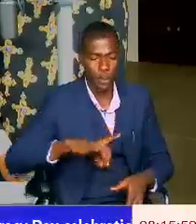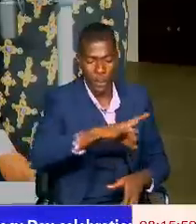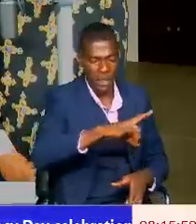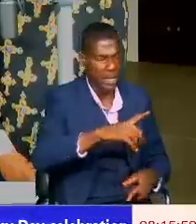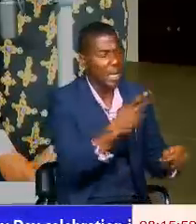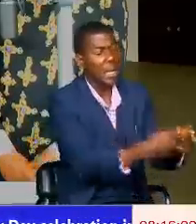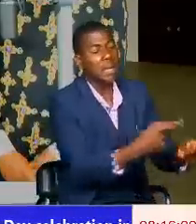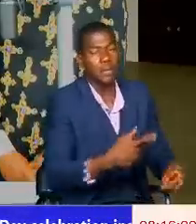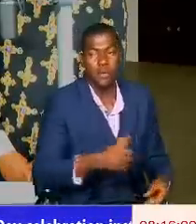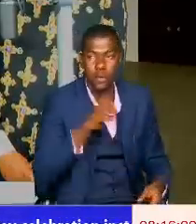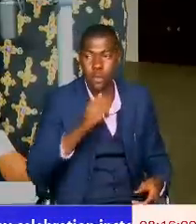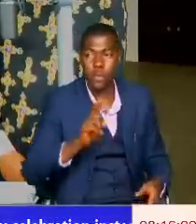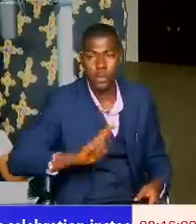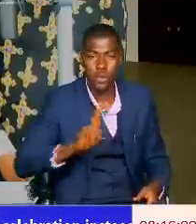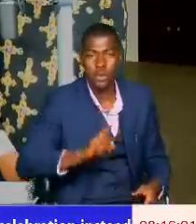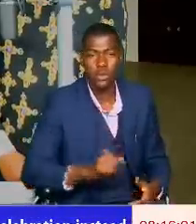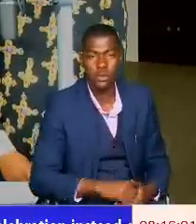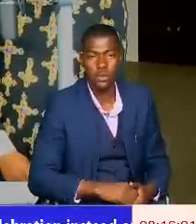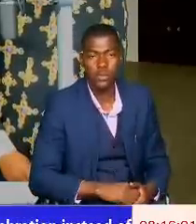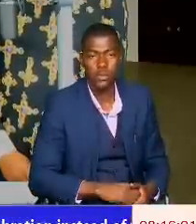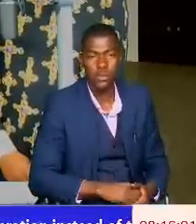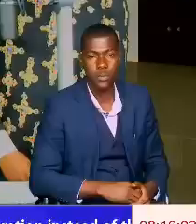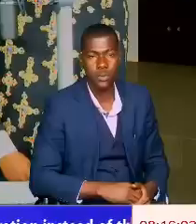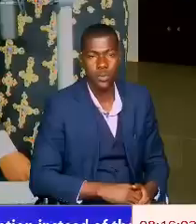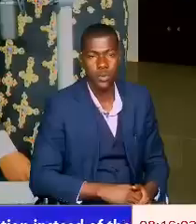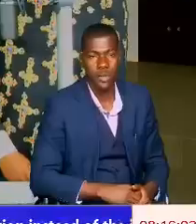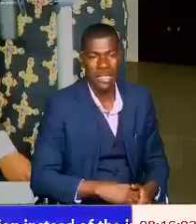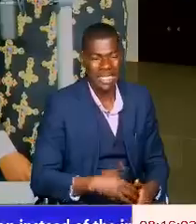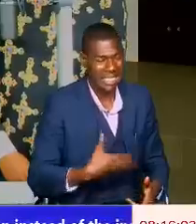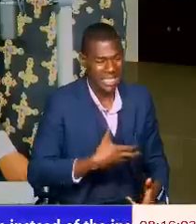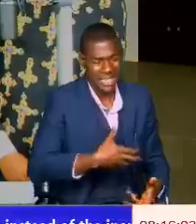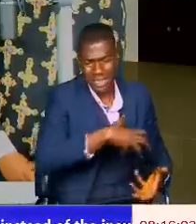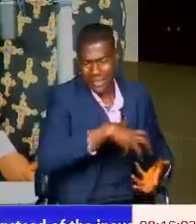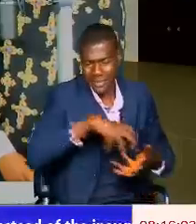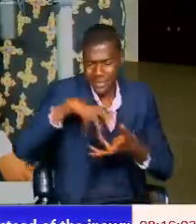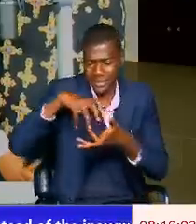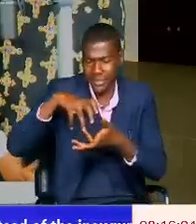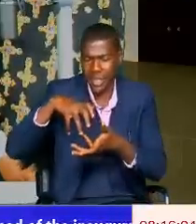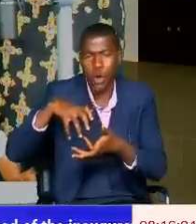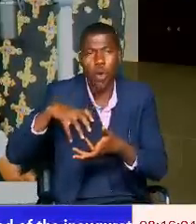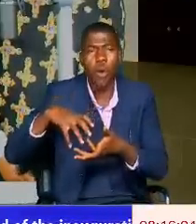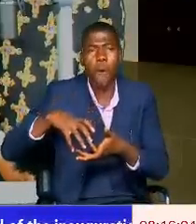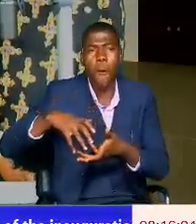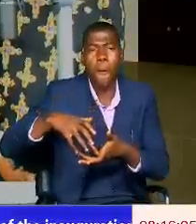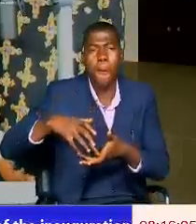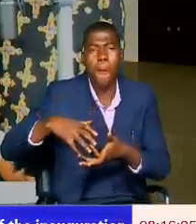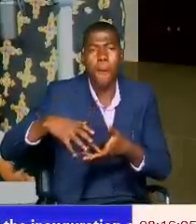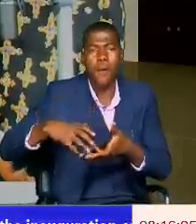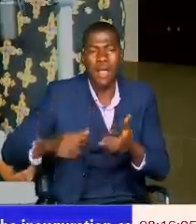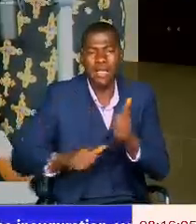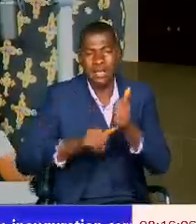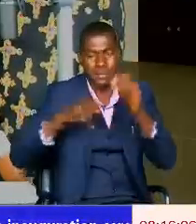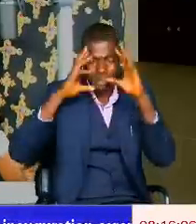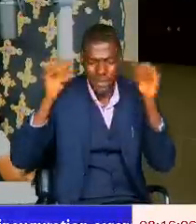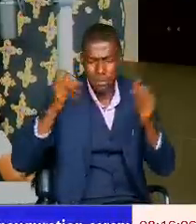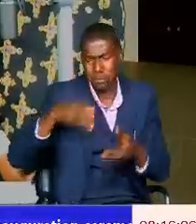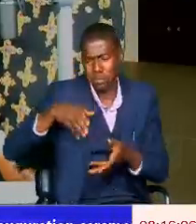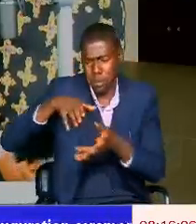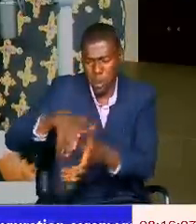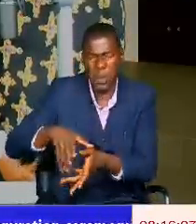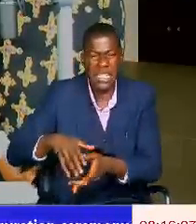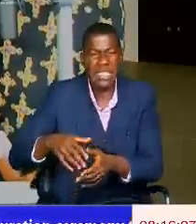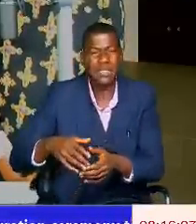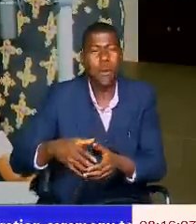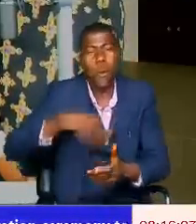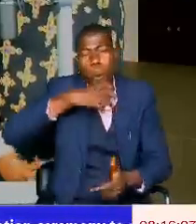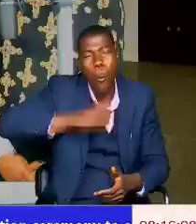them. Yet we not carry our own vice president, carry and put for one old helicopter where they no service for